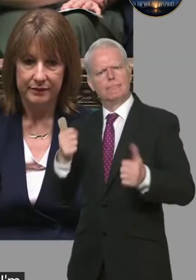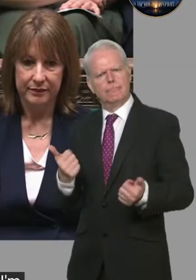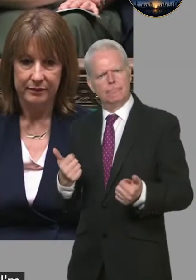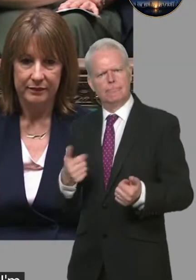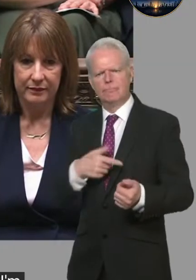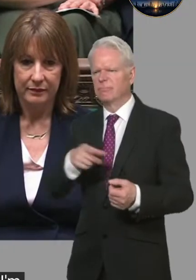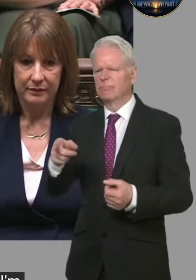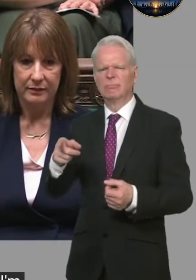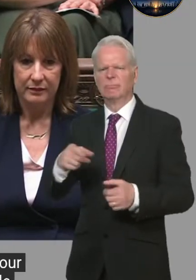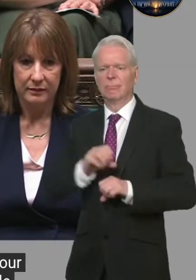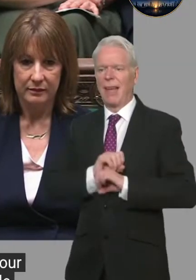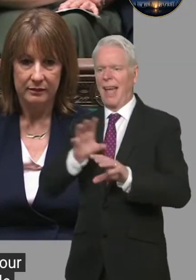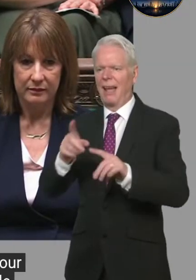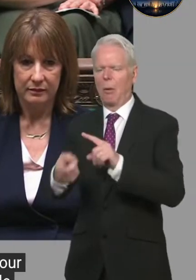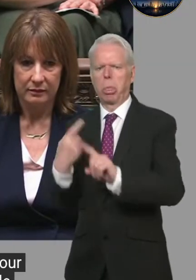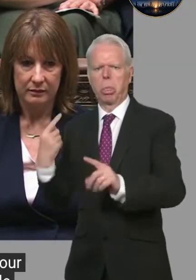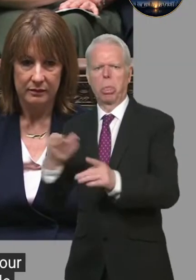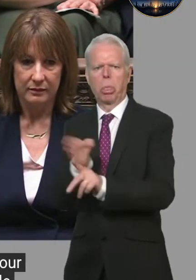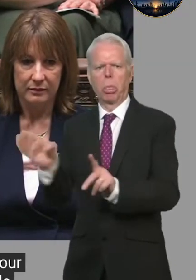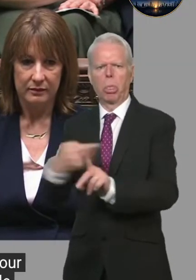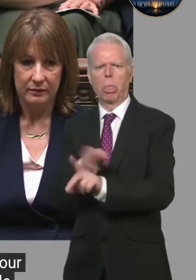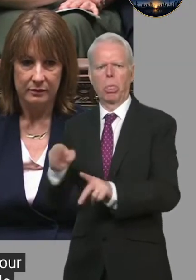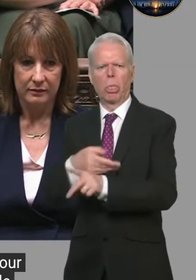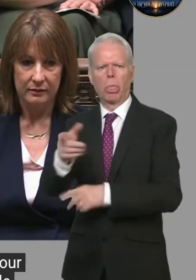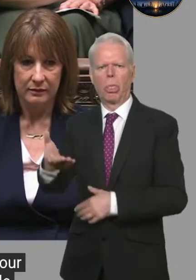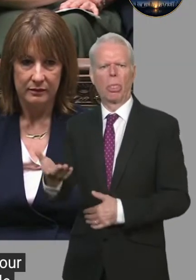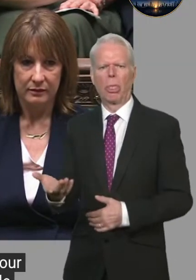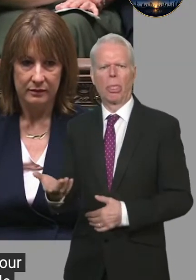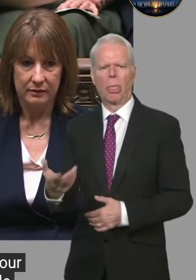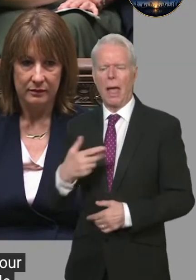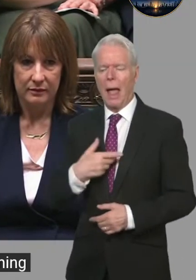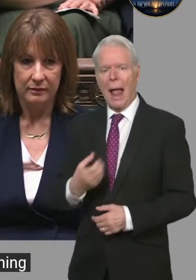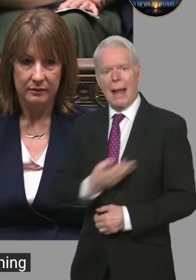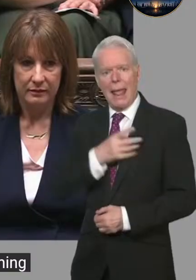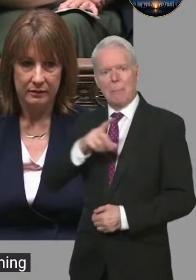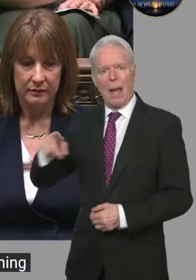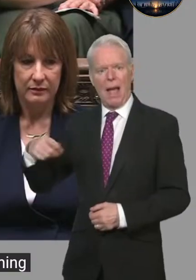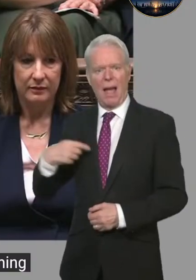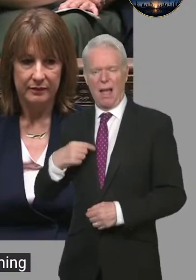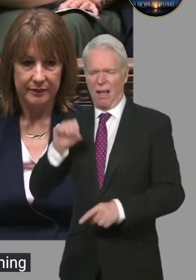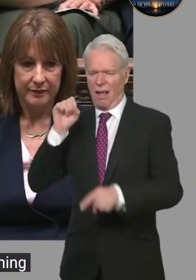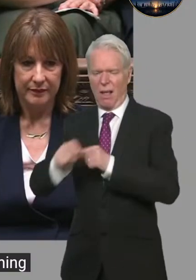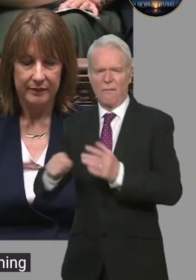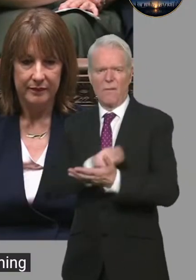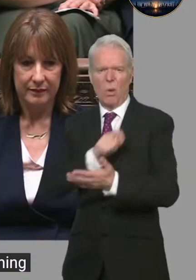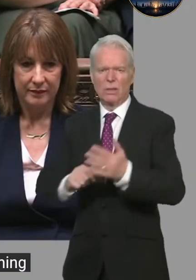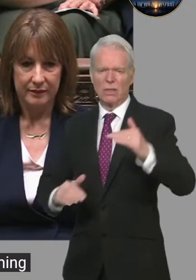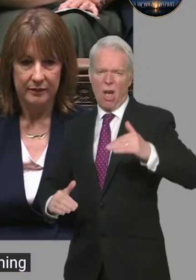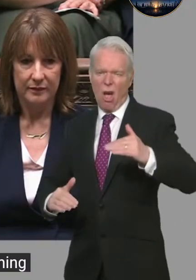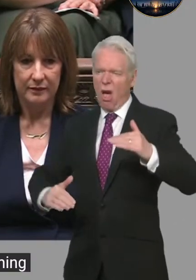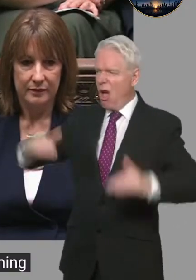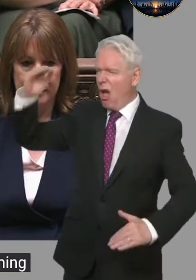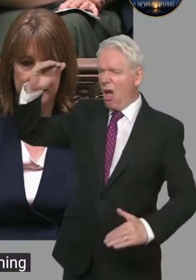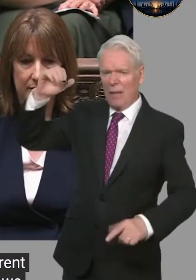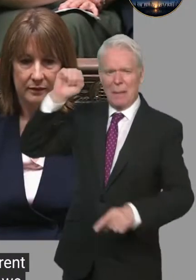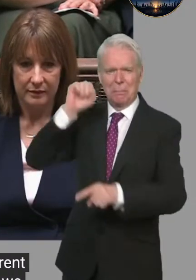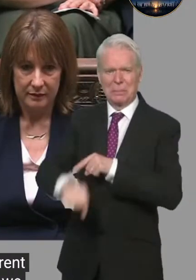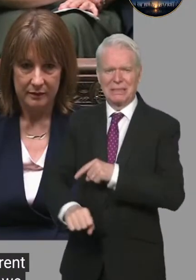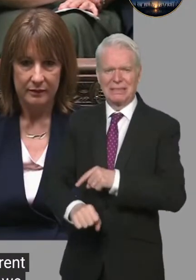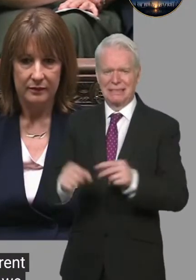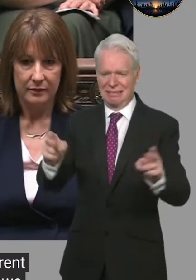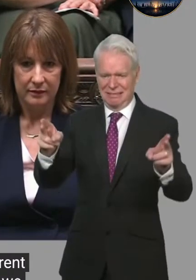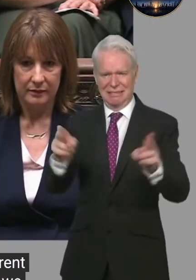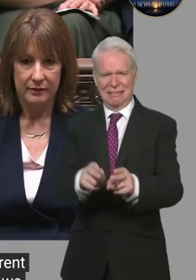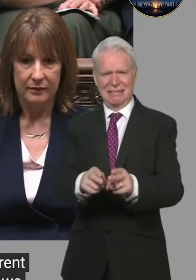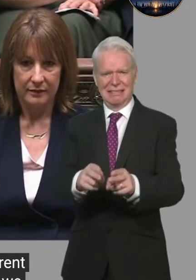We inflicted the biggest loss on the Tory party opposite in the history of their party. We picked up our party, we turned